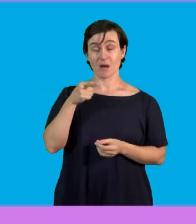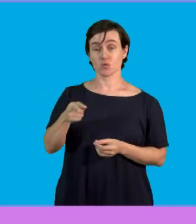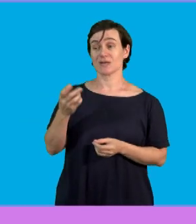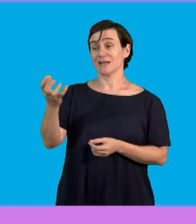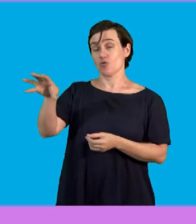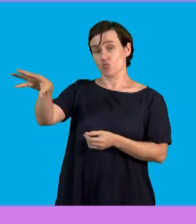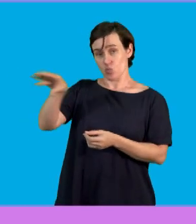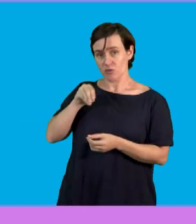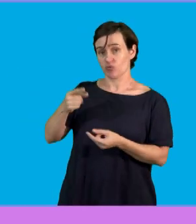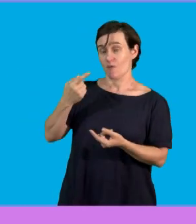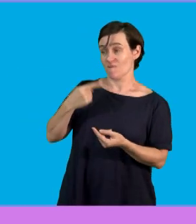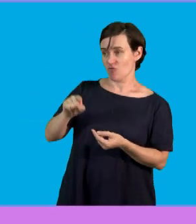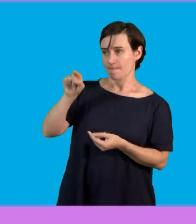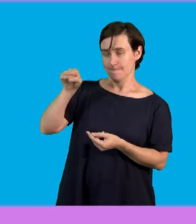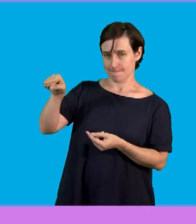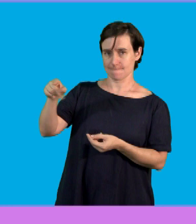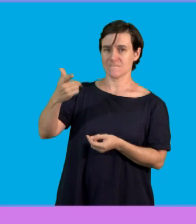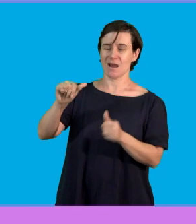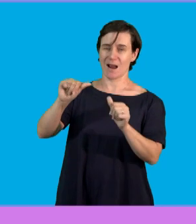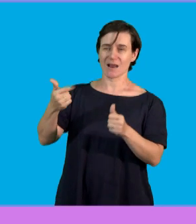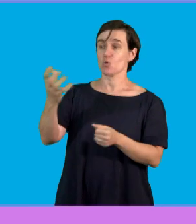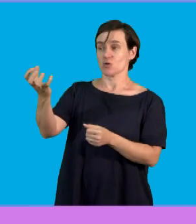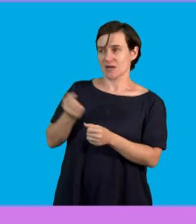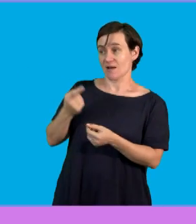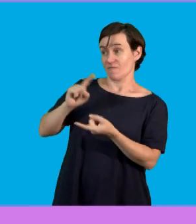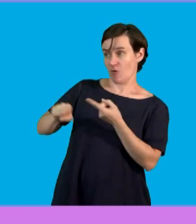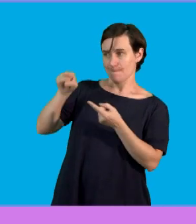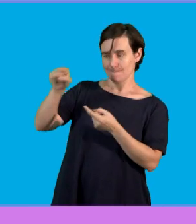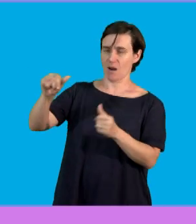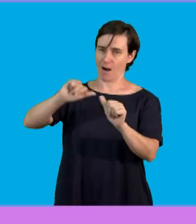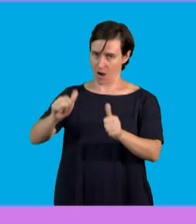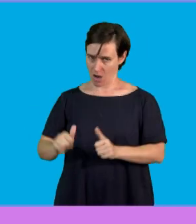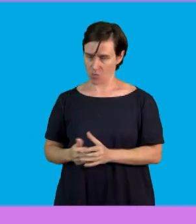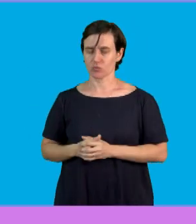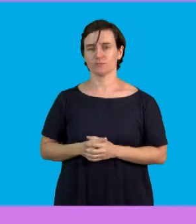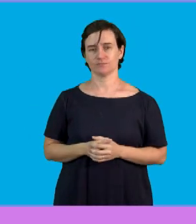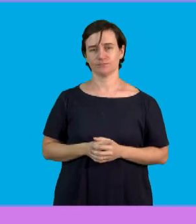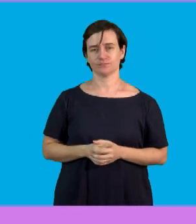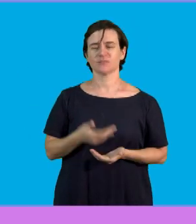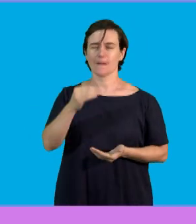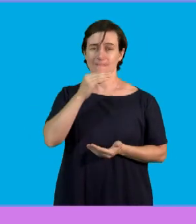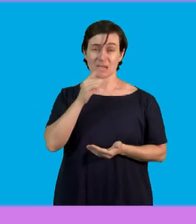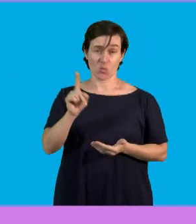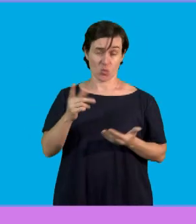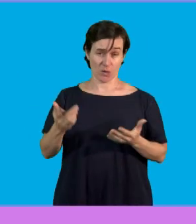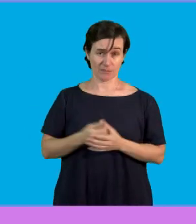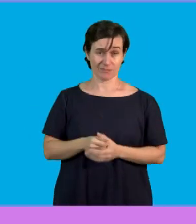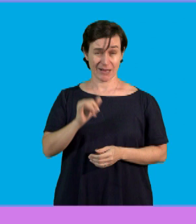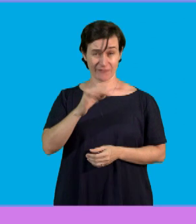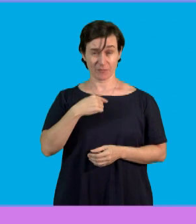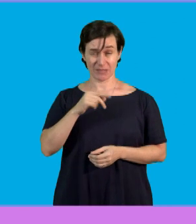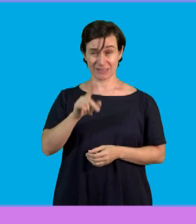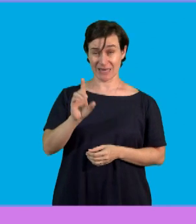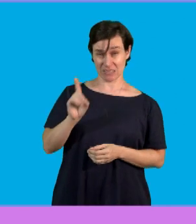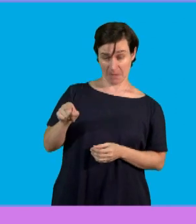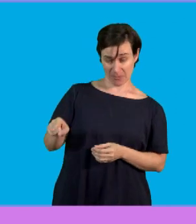that will be taken out of the account. So now it simply means that whenever there's